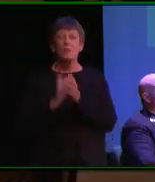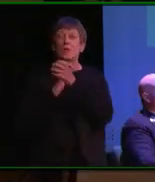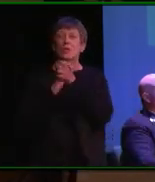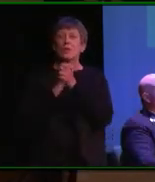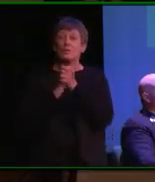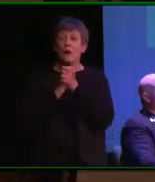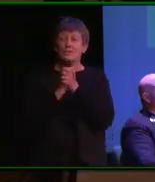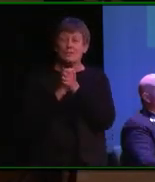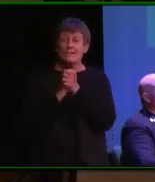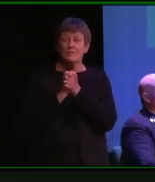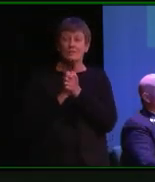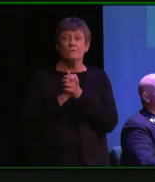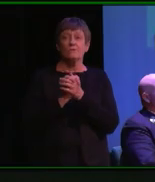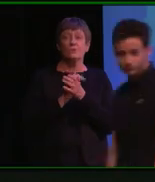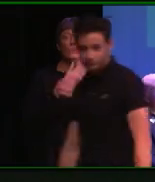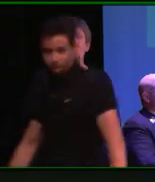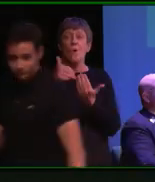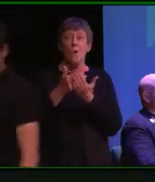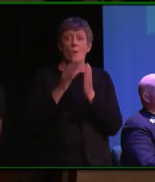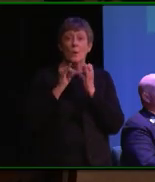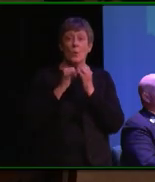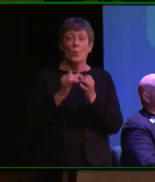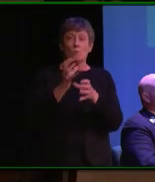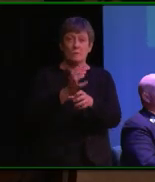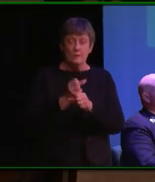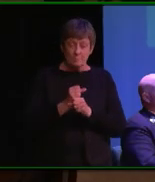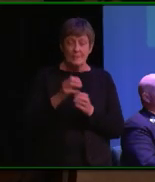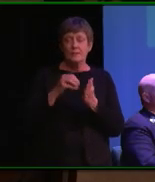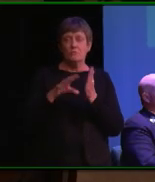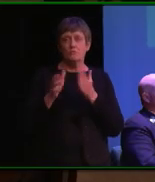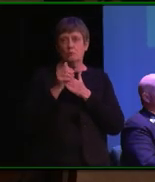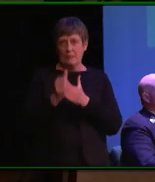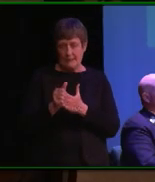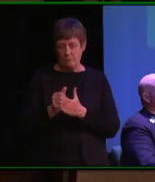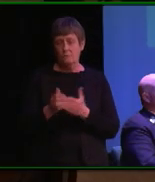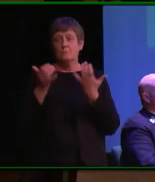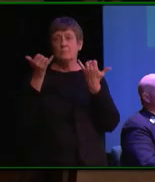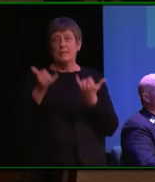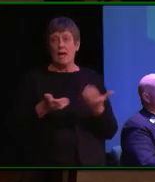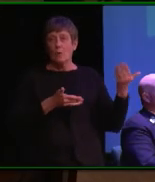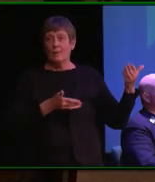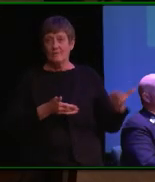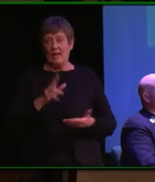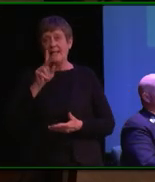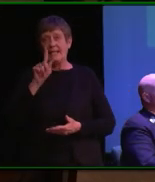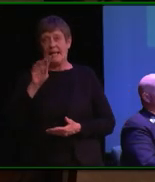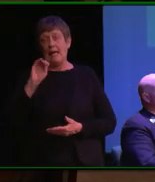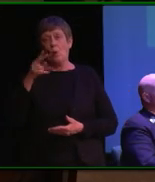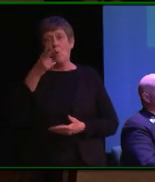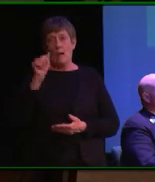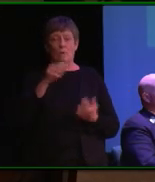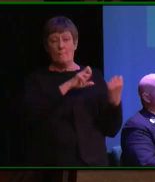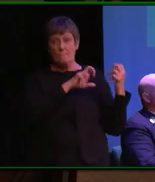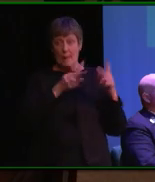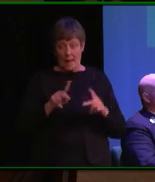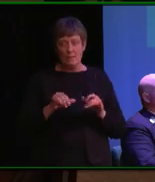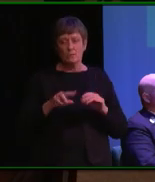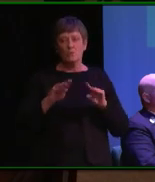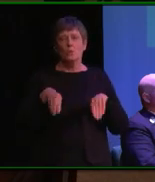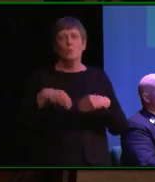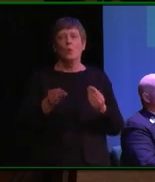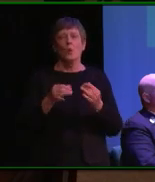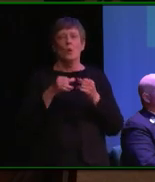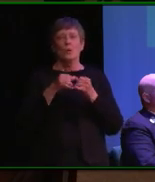Congratulations to all our award recipients and student leaders. I would now like to invite Kate O'Hara back to the podium to award members of